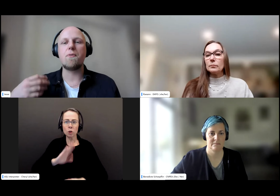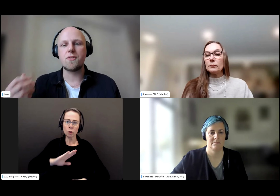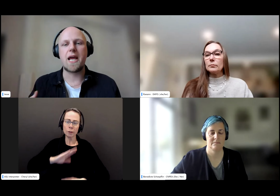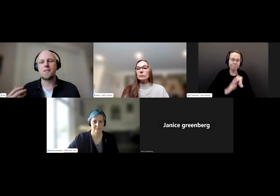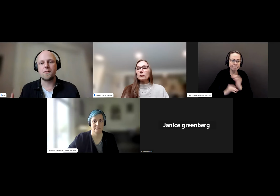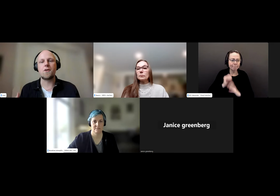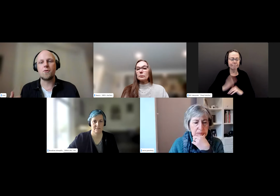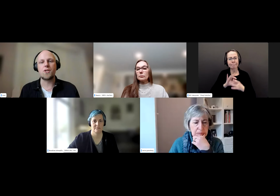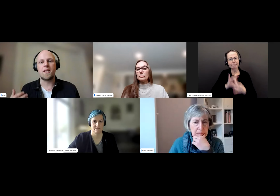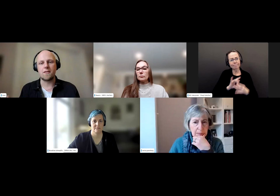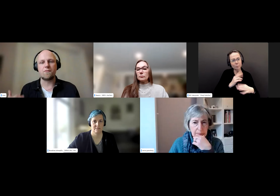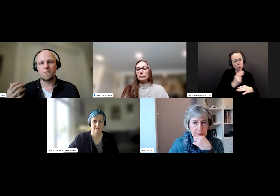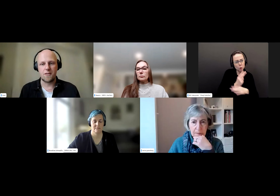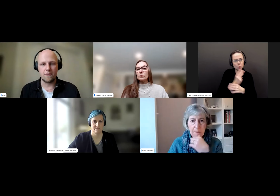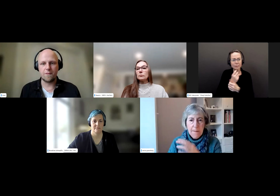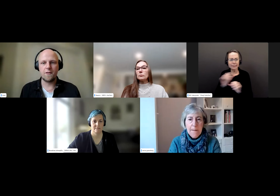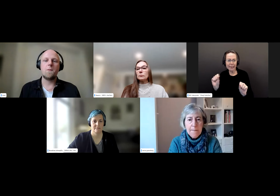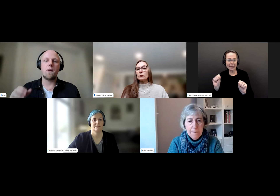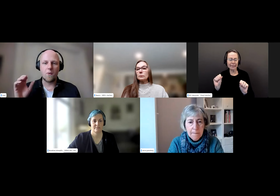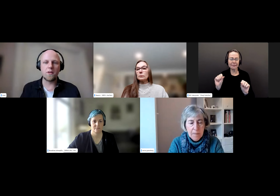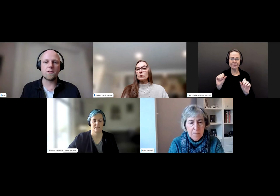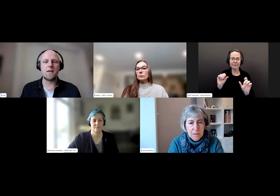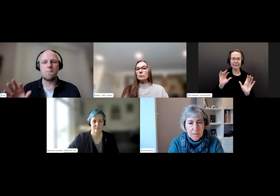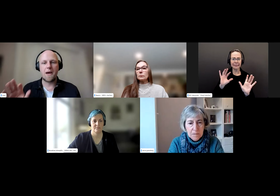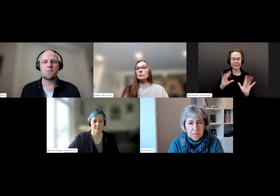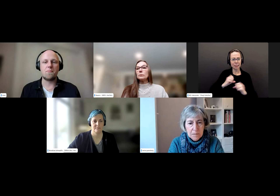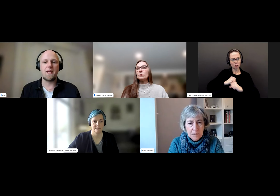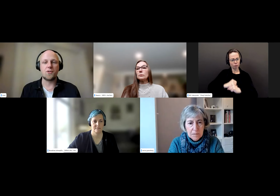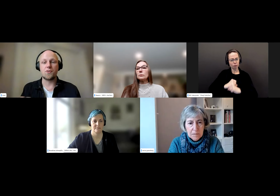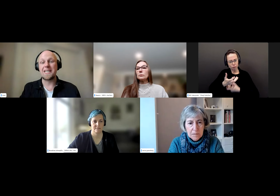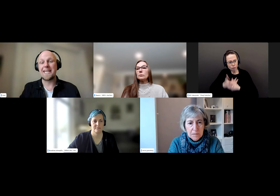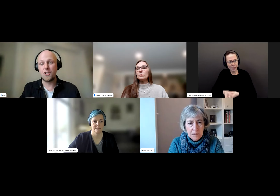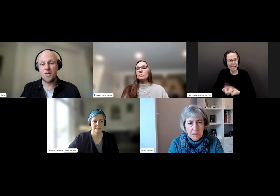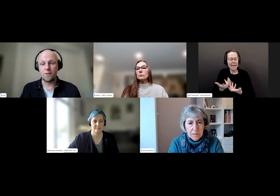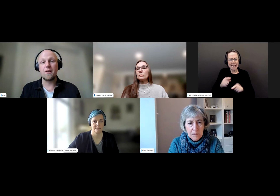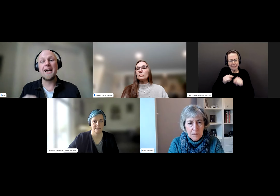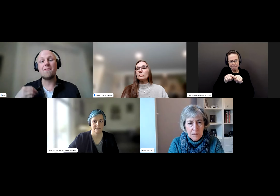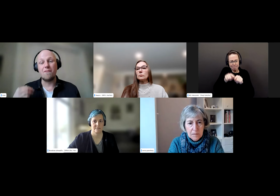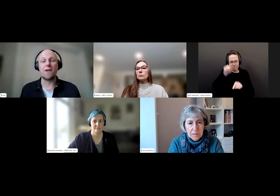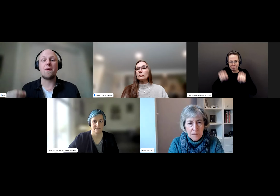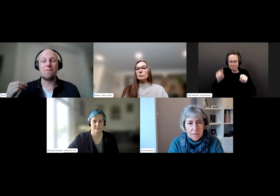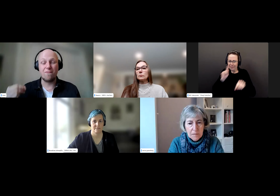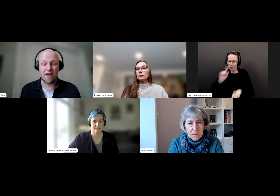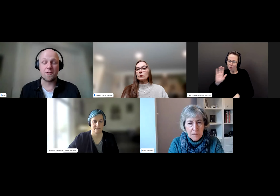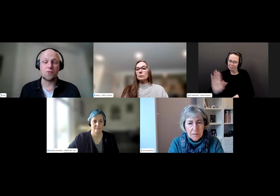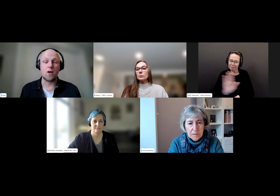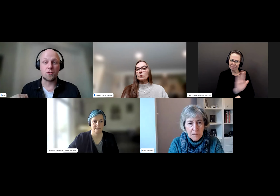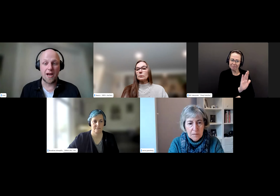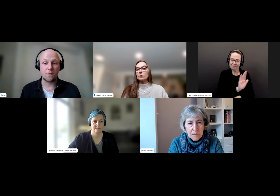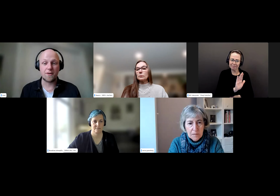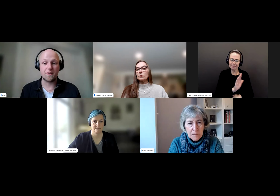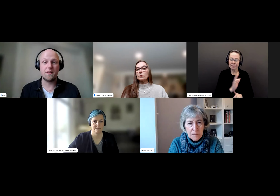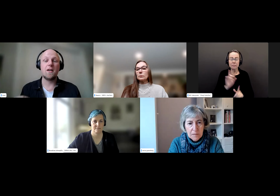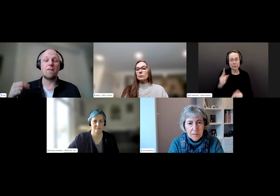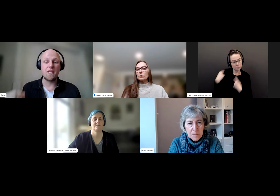every person has to negotiate this for themselves. But I will say that password managers in general have a very, very strong